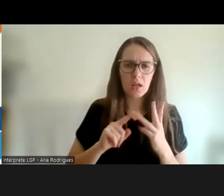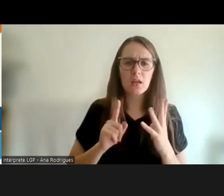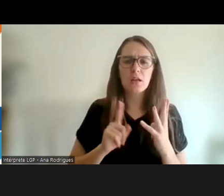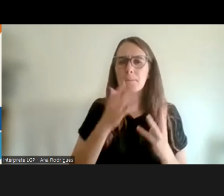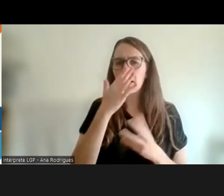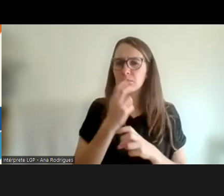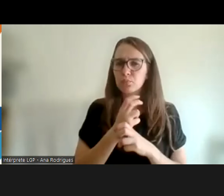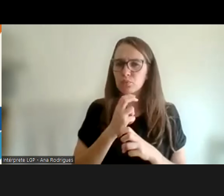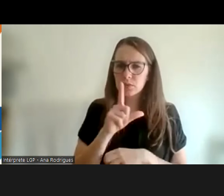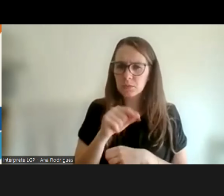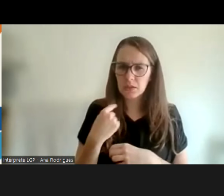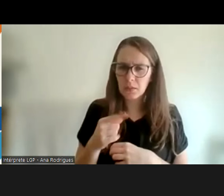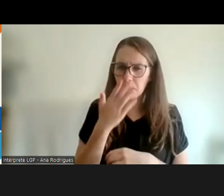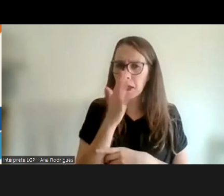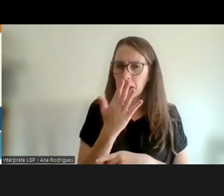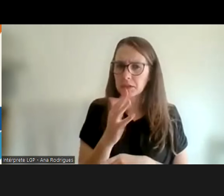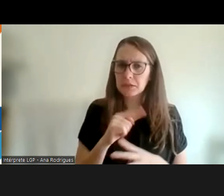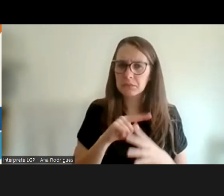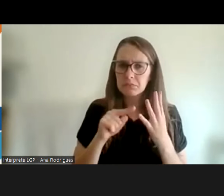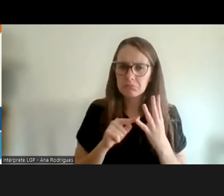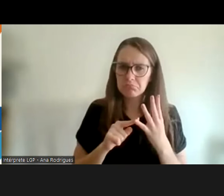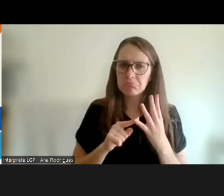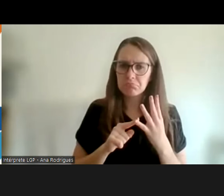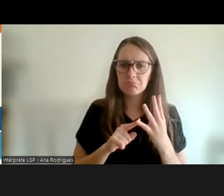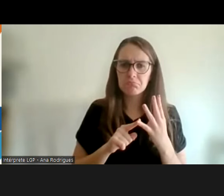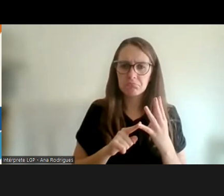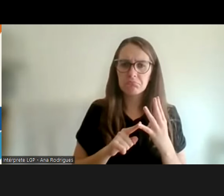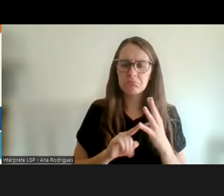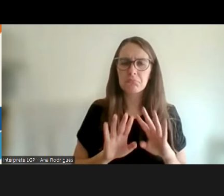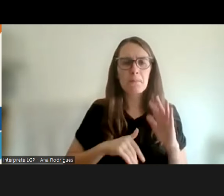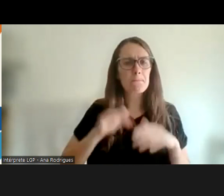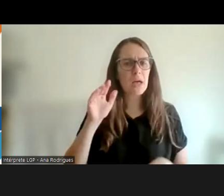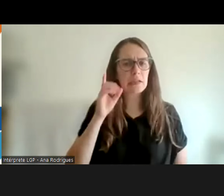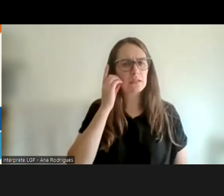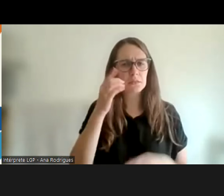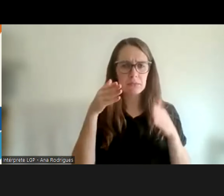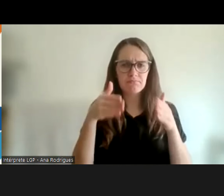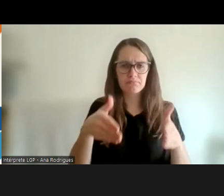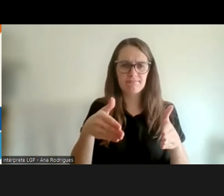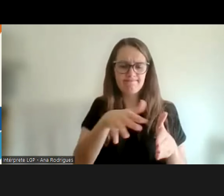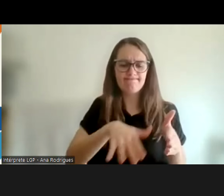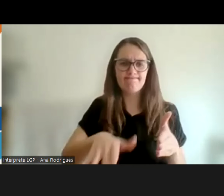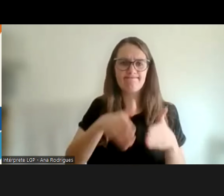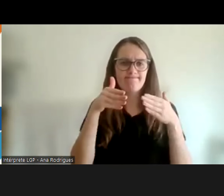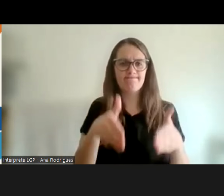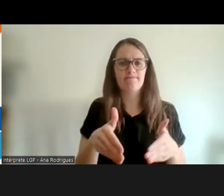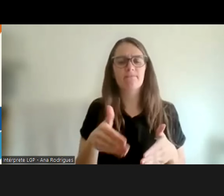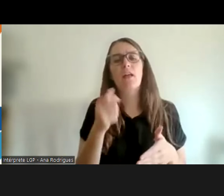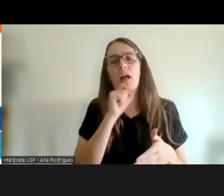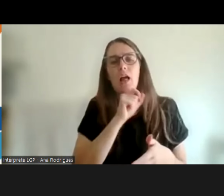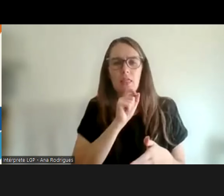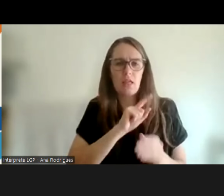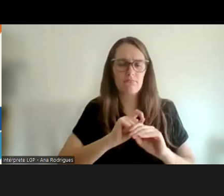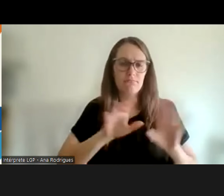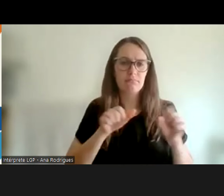Brussels. But I think for now we're pretty Germany focused. Obviously, there's room to grow, and we're